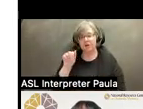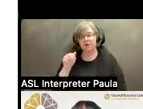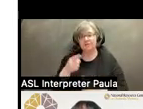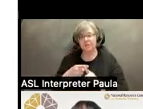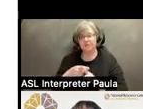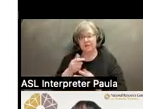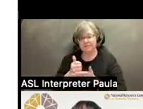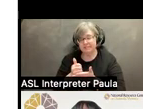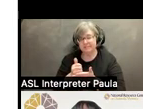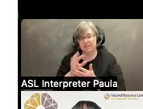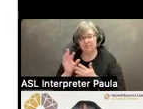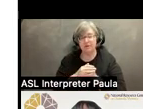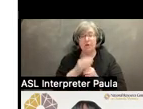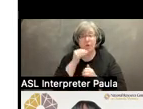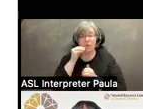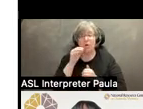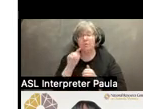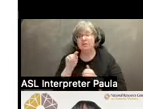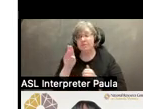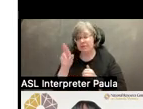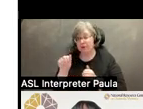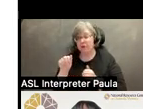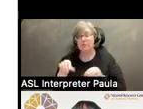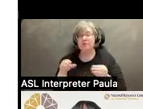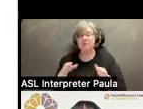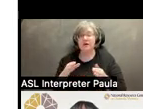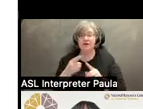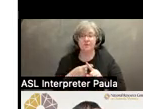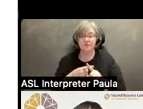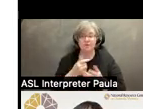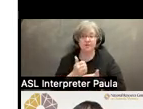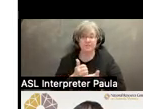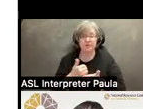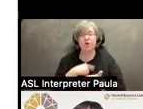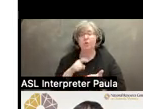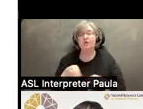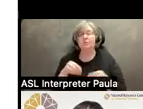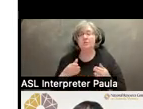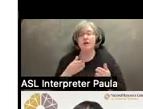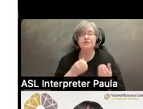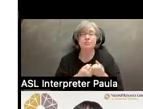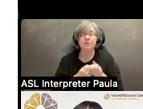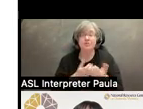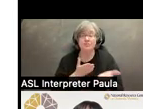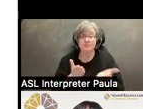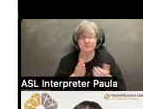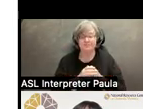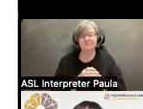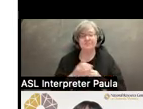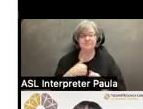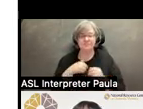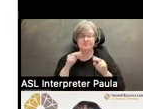the home TBRA that was going to provide our rental assistance, we needed to provide supportive services. So we looked